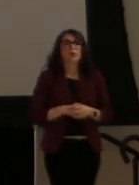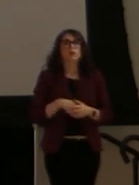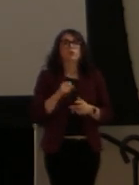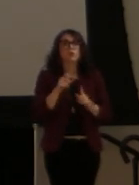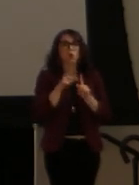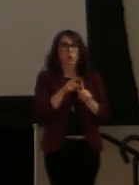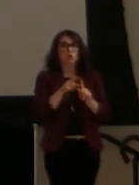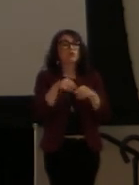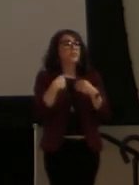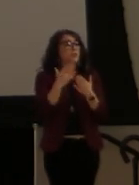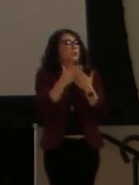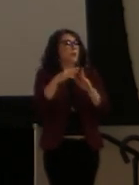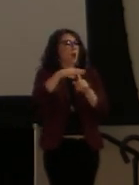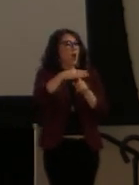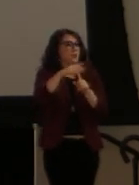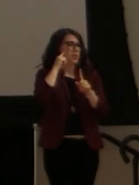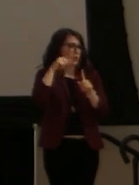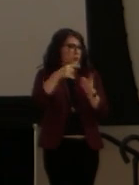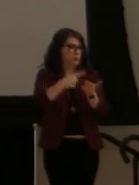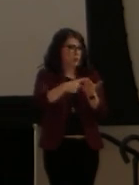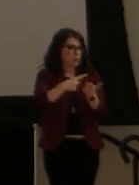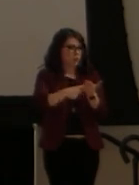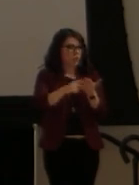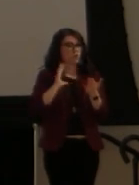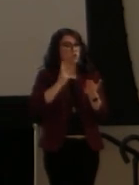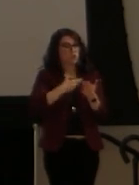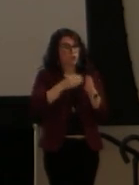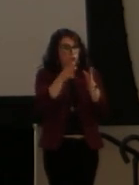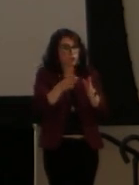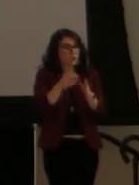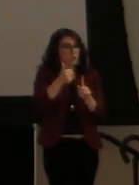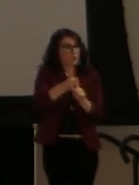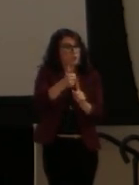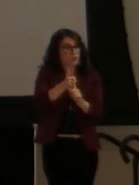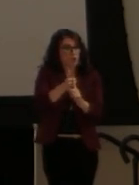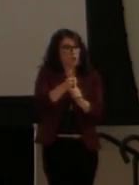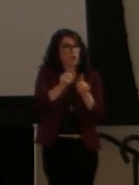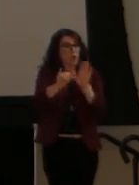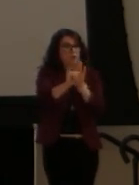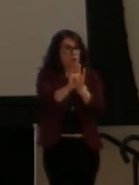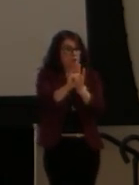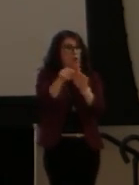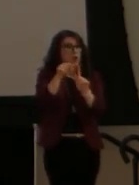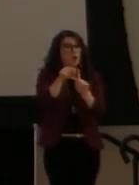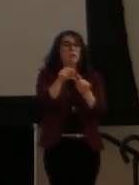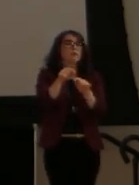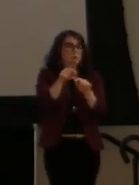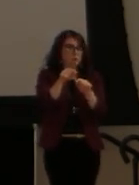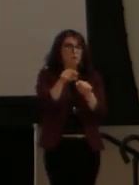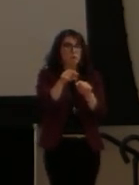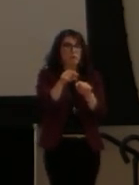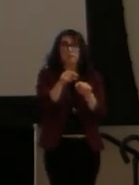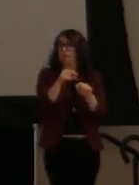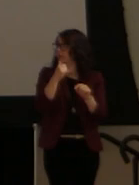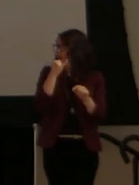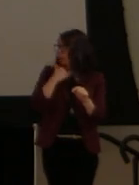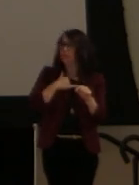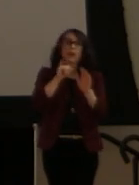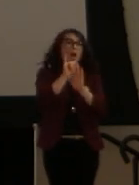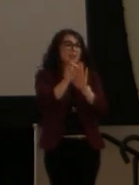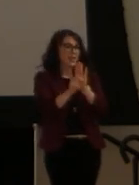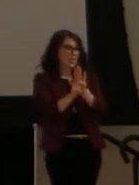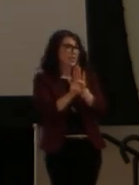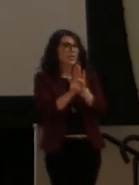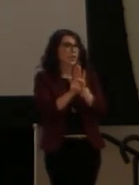this conversation, transgender persons self-identify as identities that span